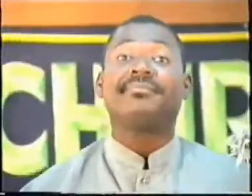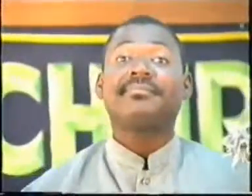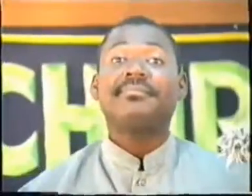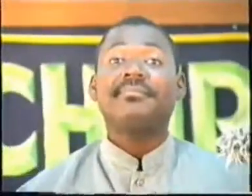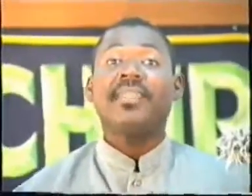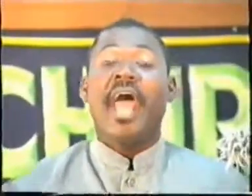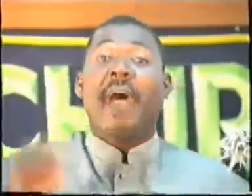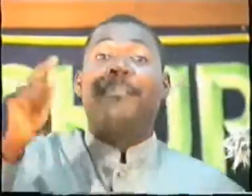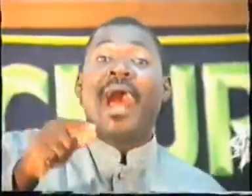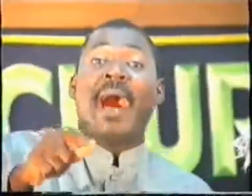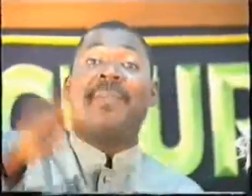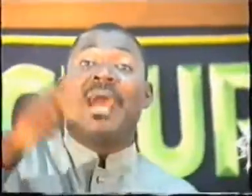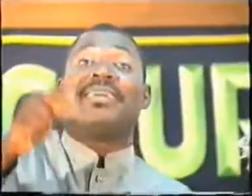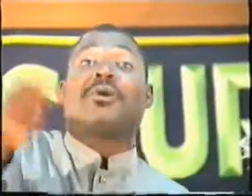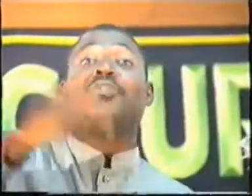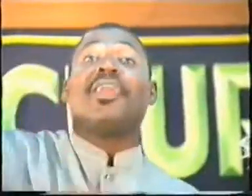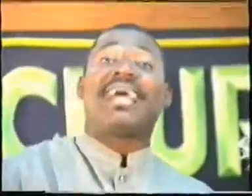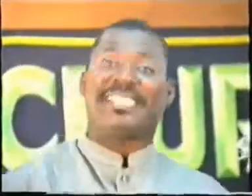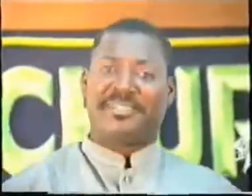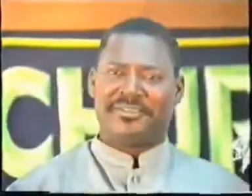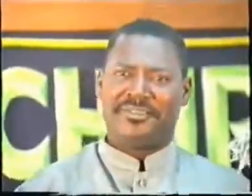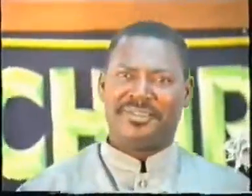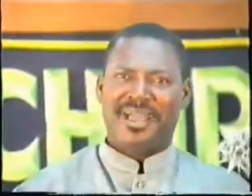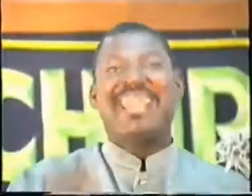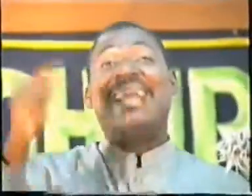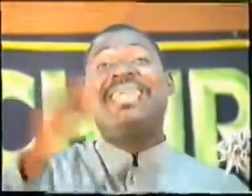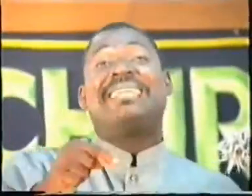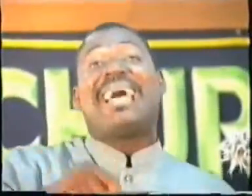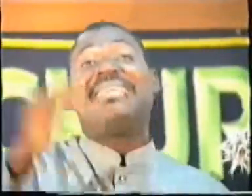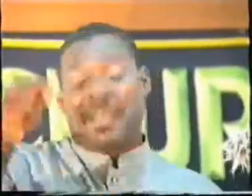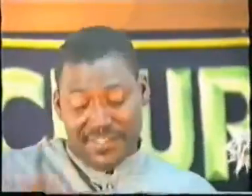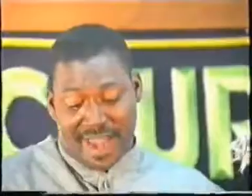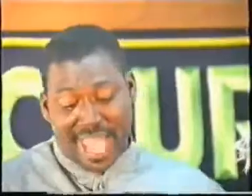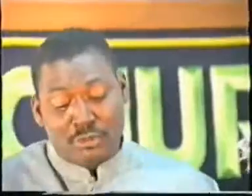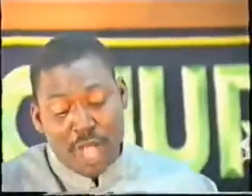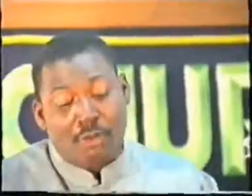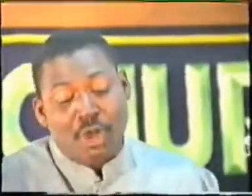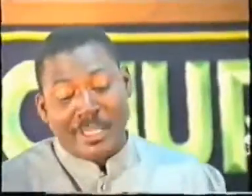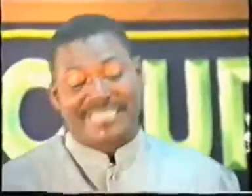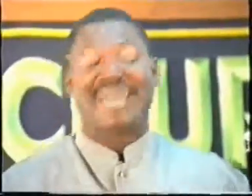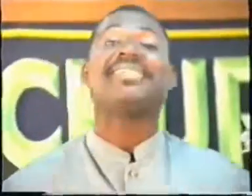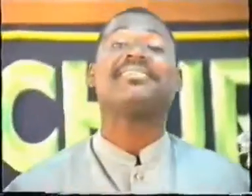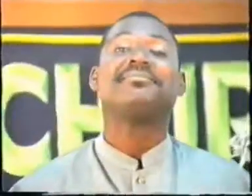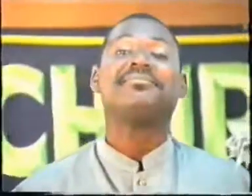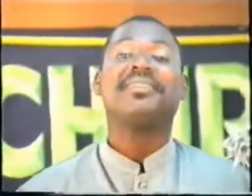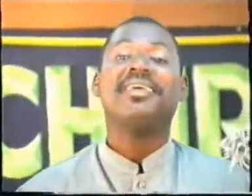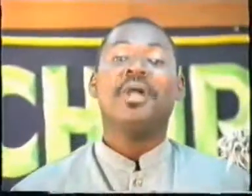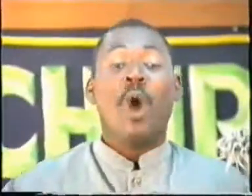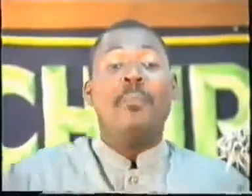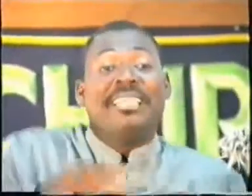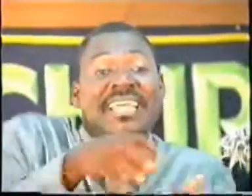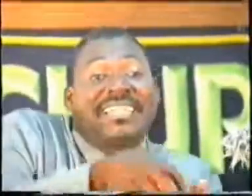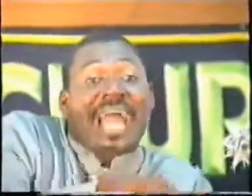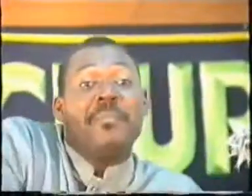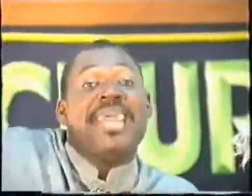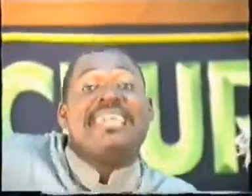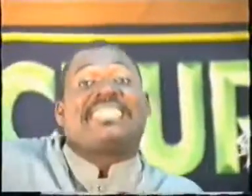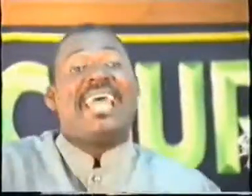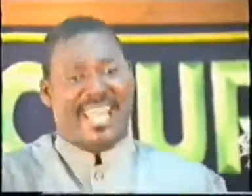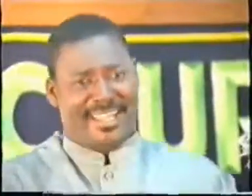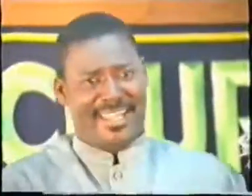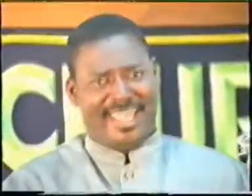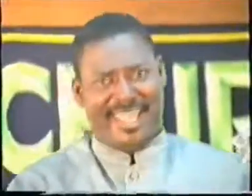me ɛberɛ a barnabas ɛkɔtɔɔ n'asase no ananias ɛne safira ɛnso ɛkɔtɔɔ wɔ ne asase na ɔmo yii sika no